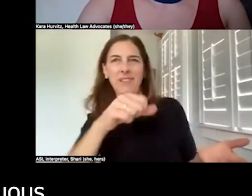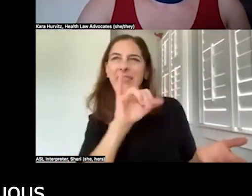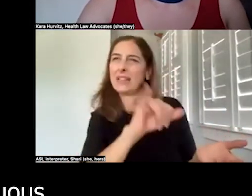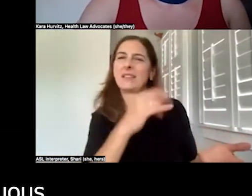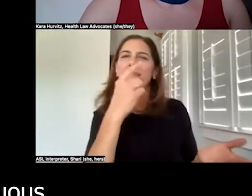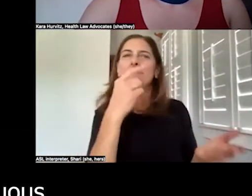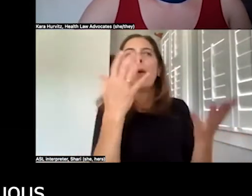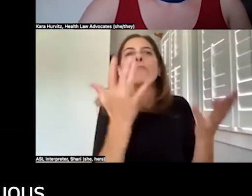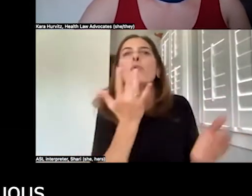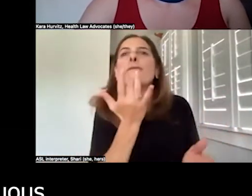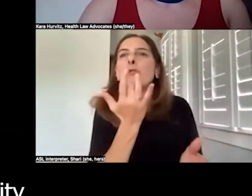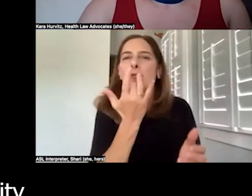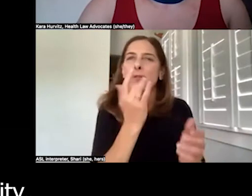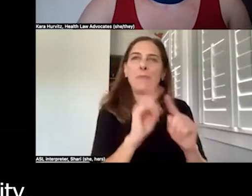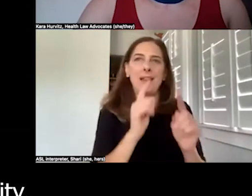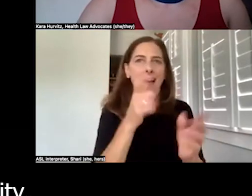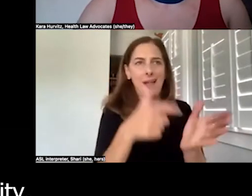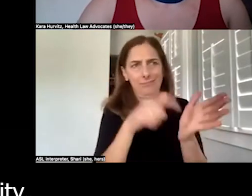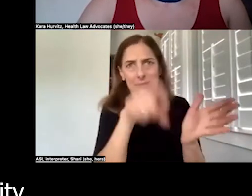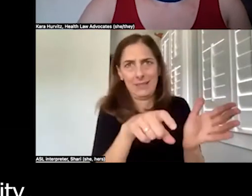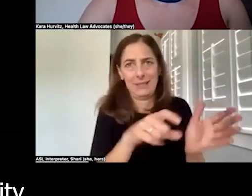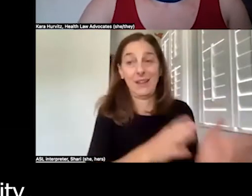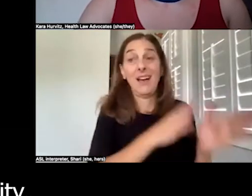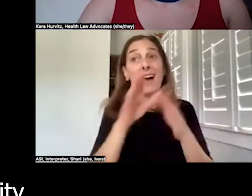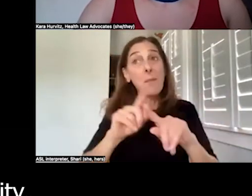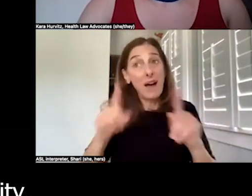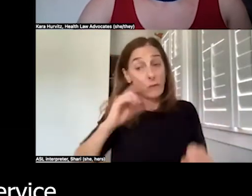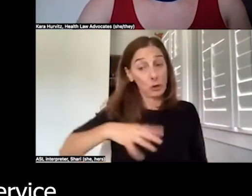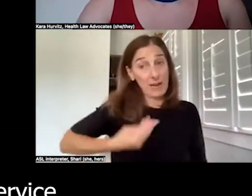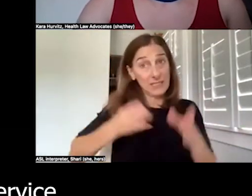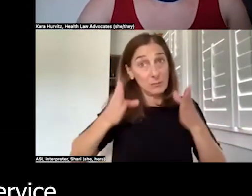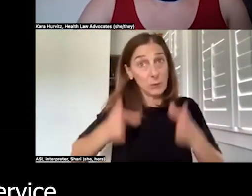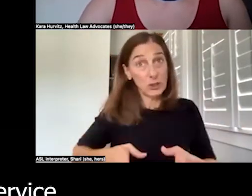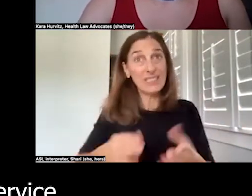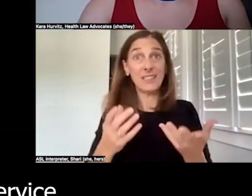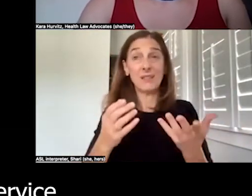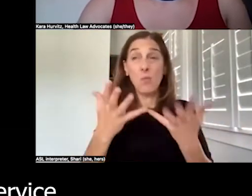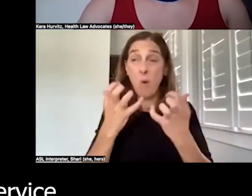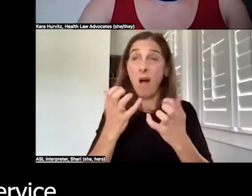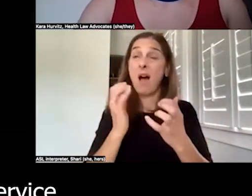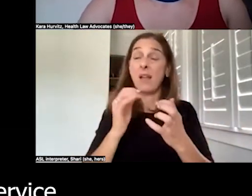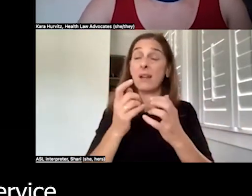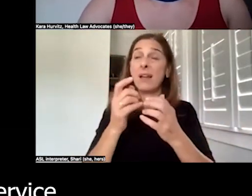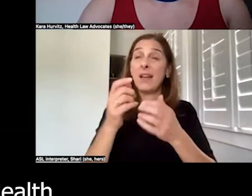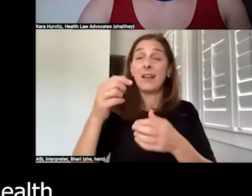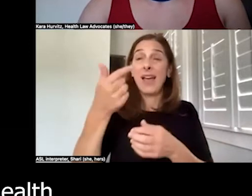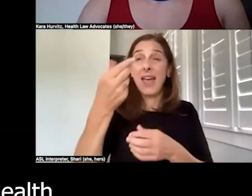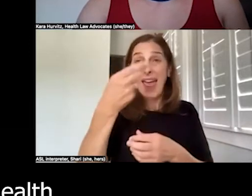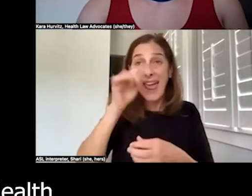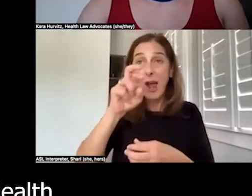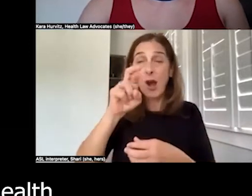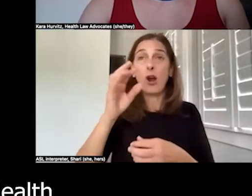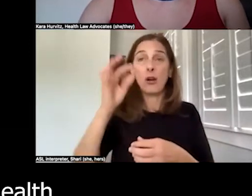because it feels incongruous with their gender identity, that is an example of a service that